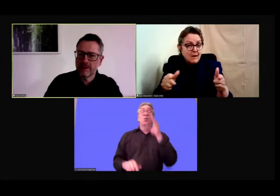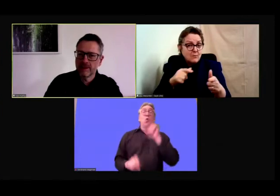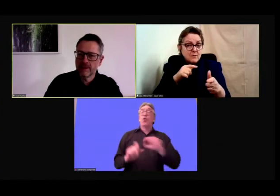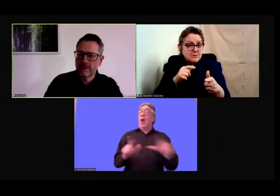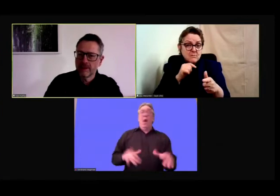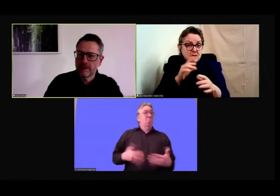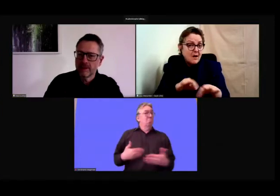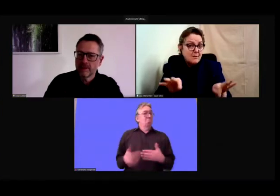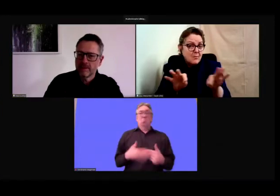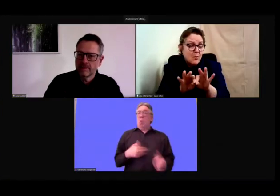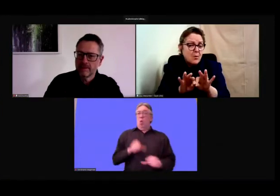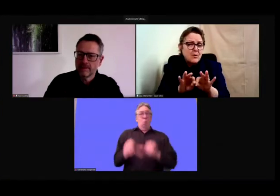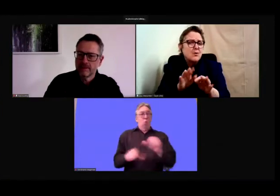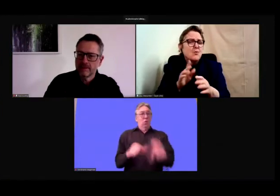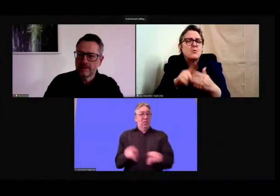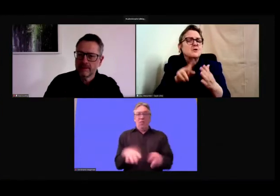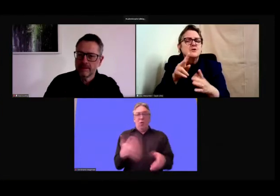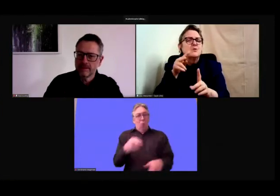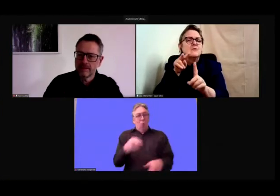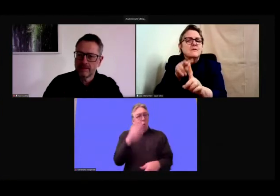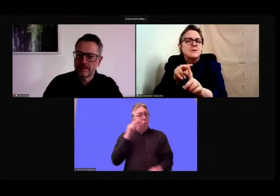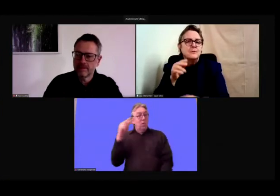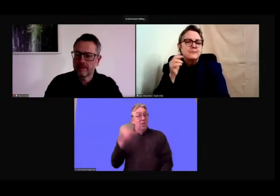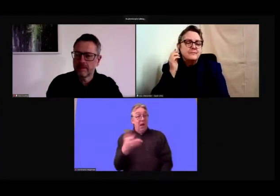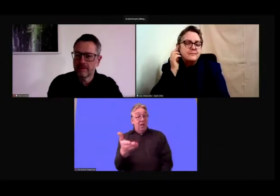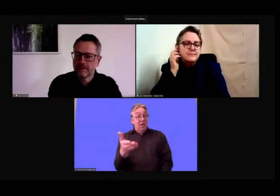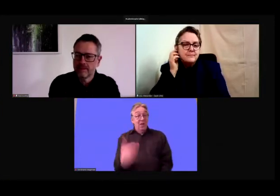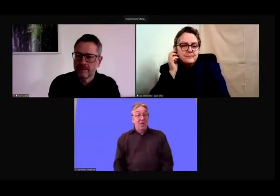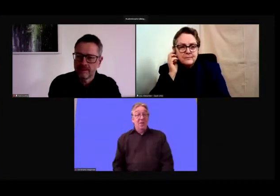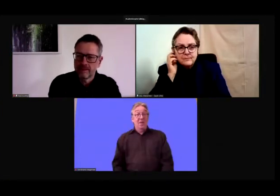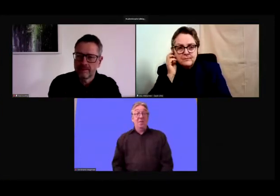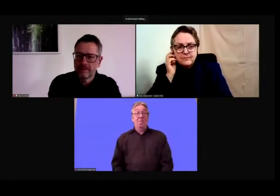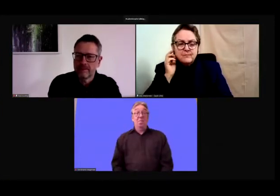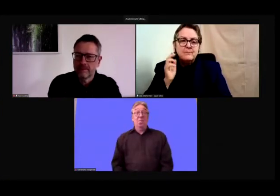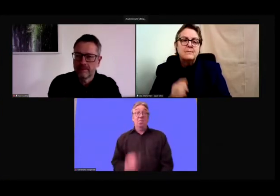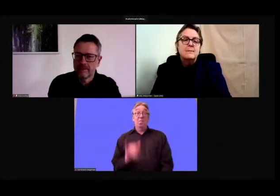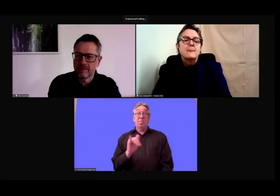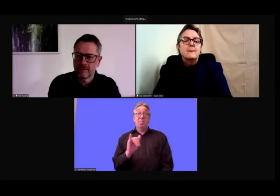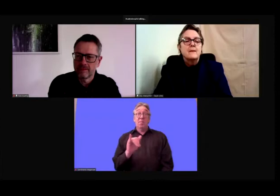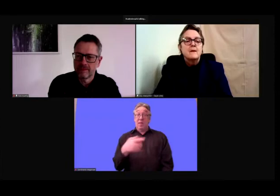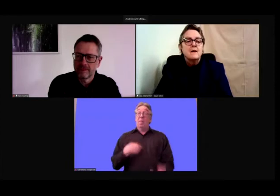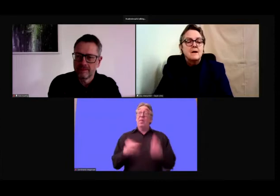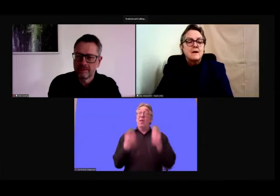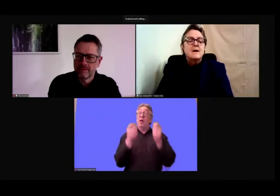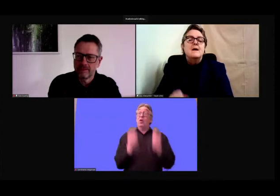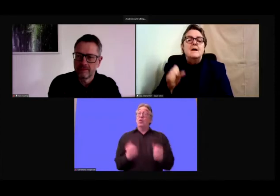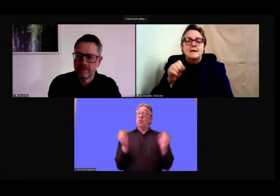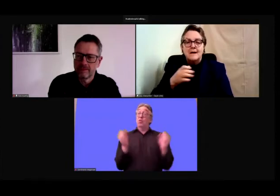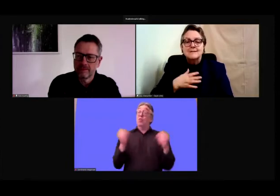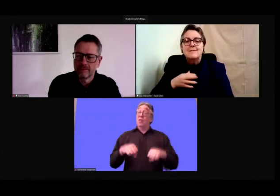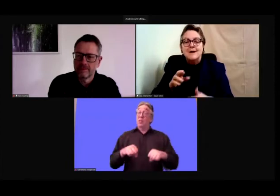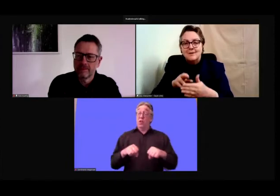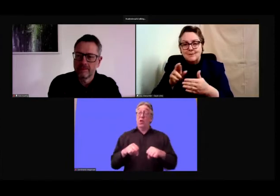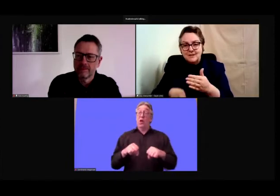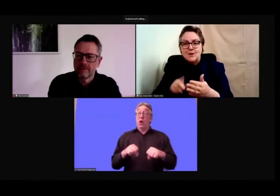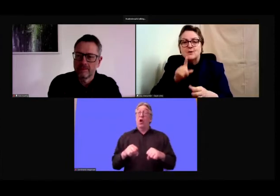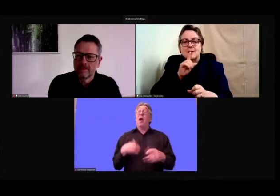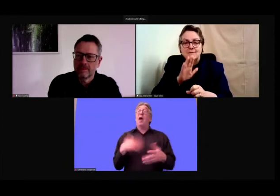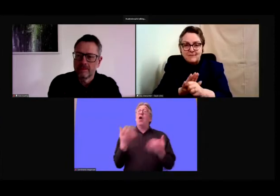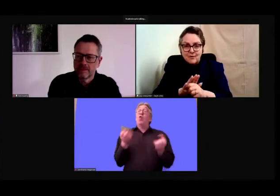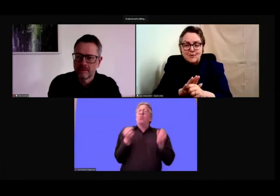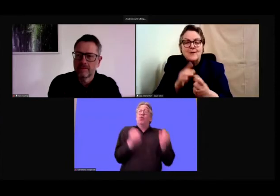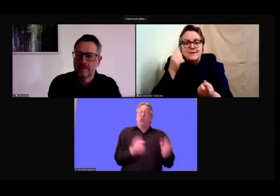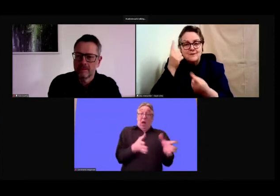this? Yes, my results confirm that there's thinking for speaking, that there's also thinking for